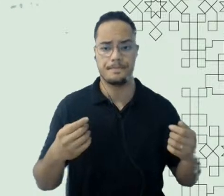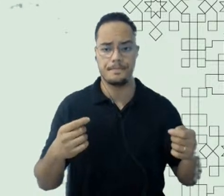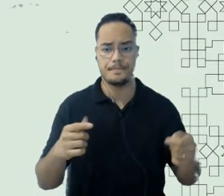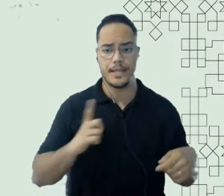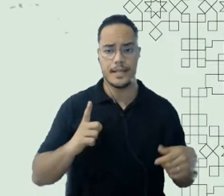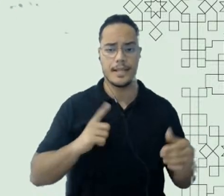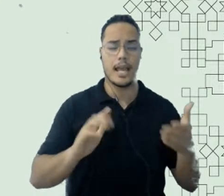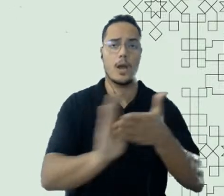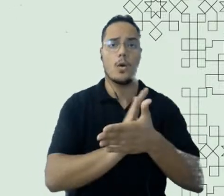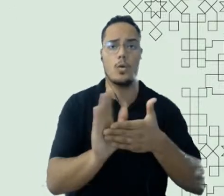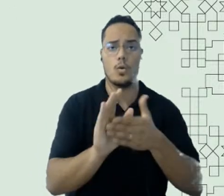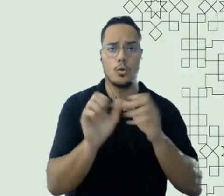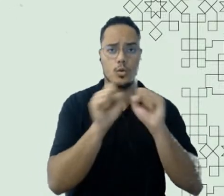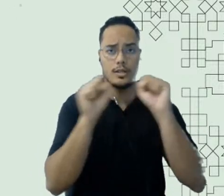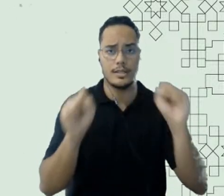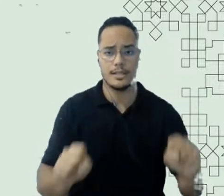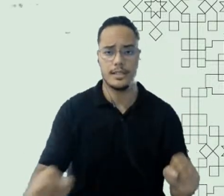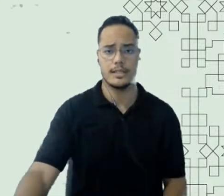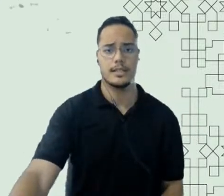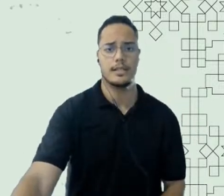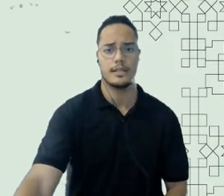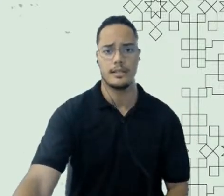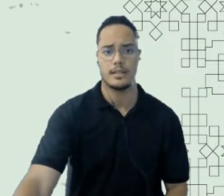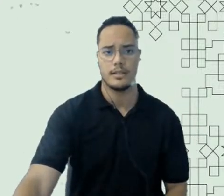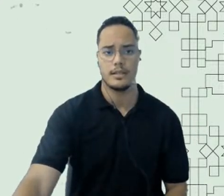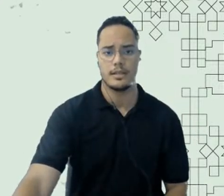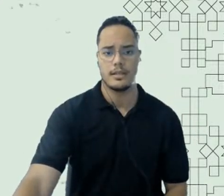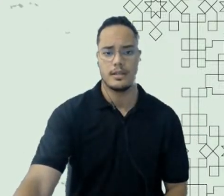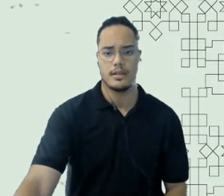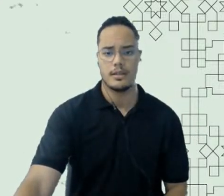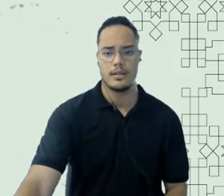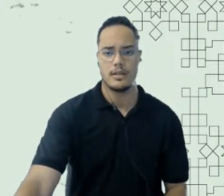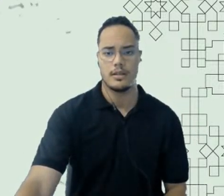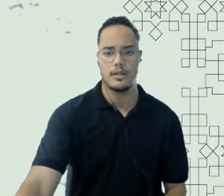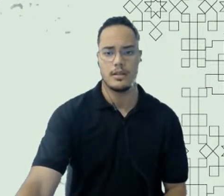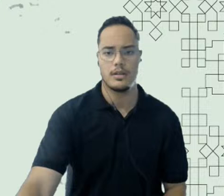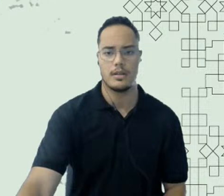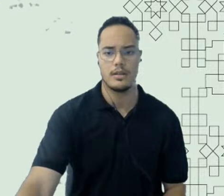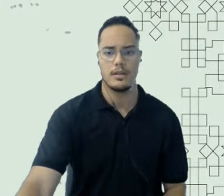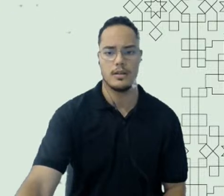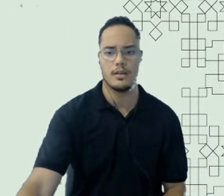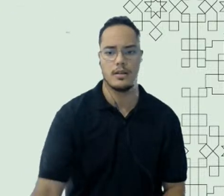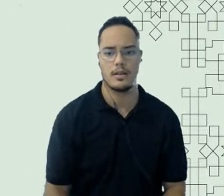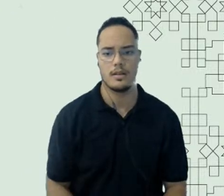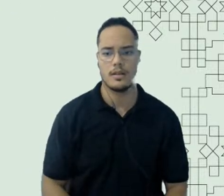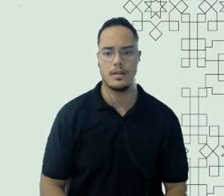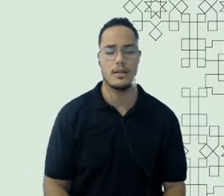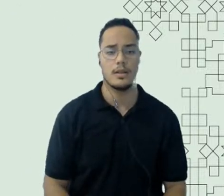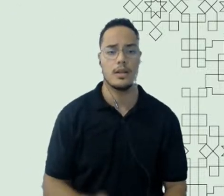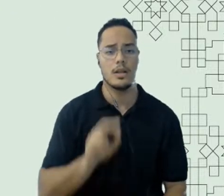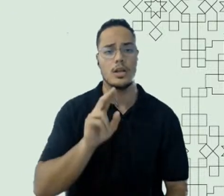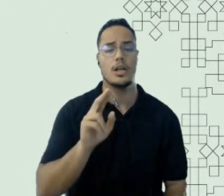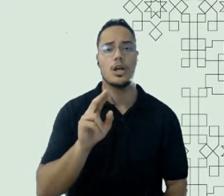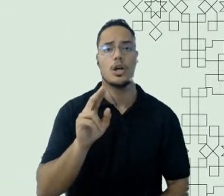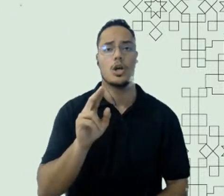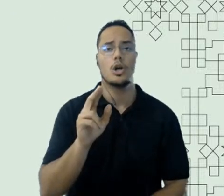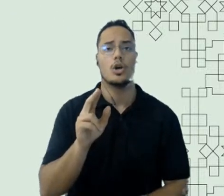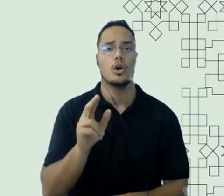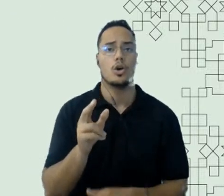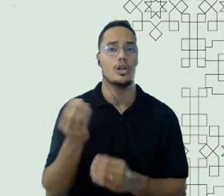impinge the uploading of legitimate content. But then you have also the ex post consideration. So